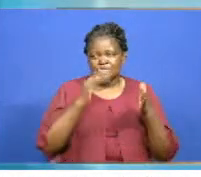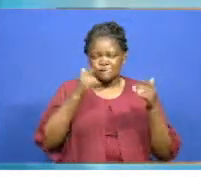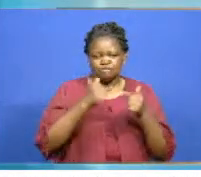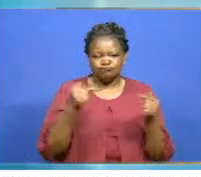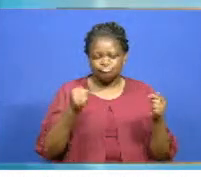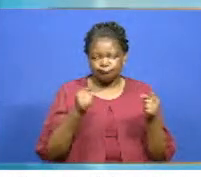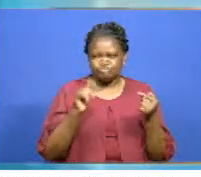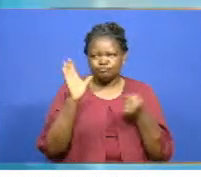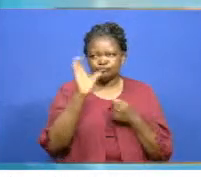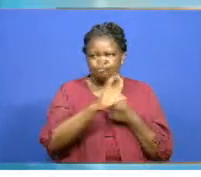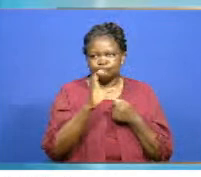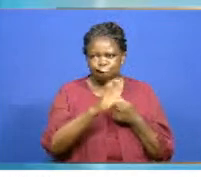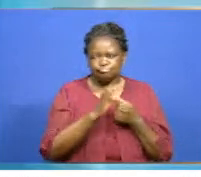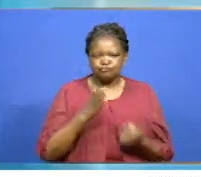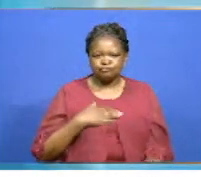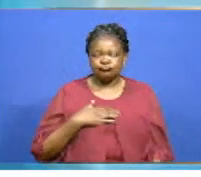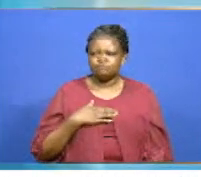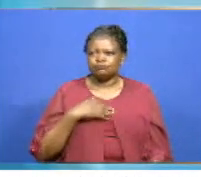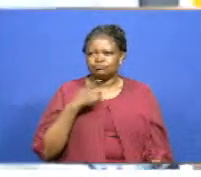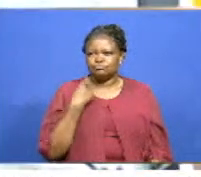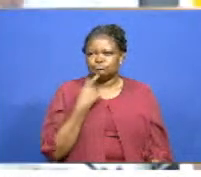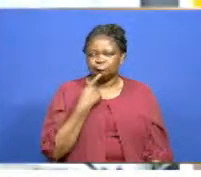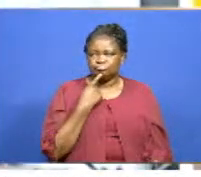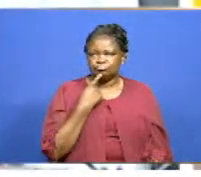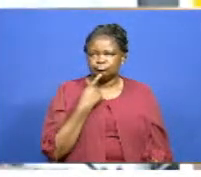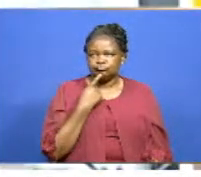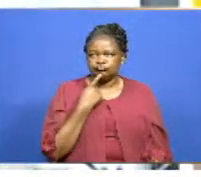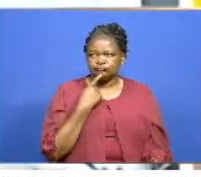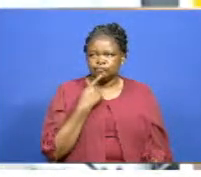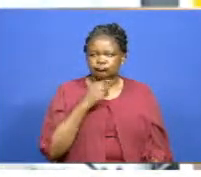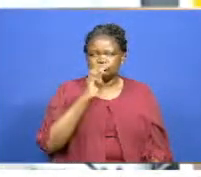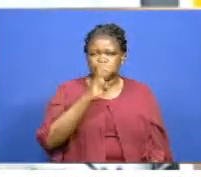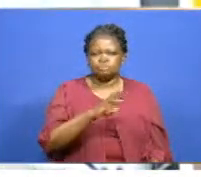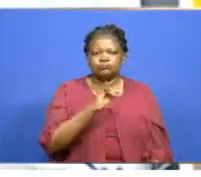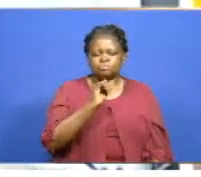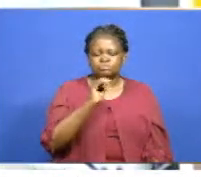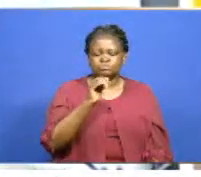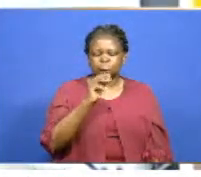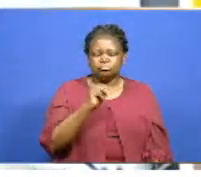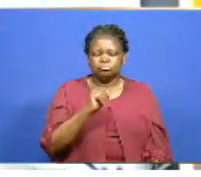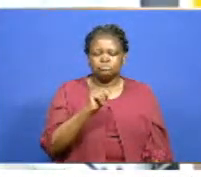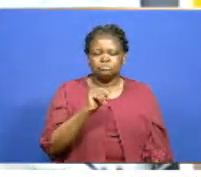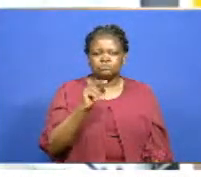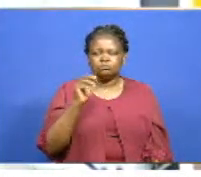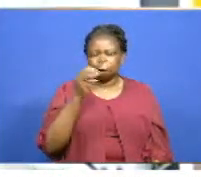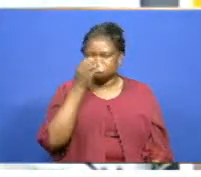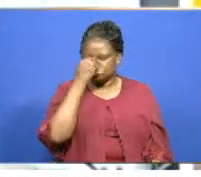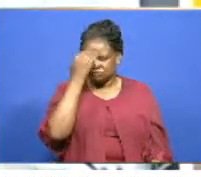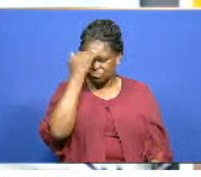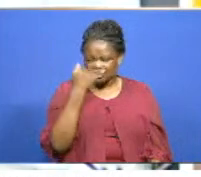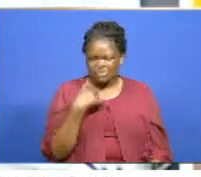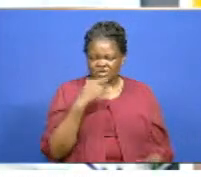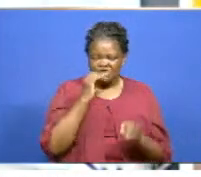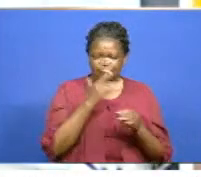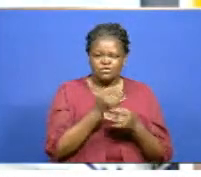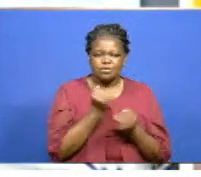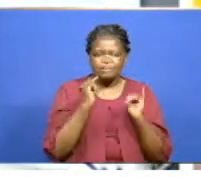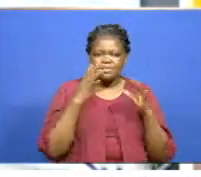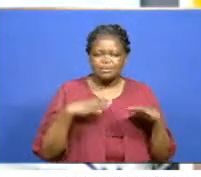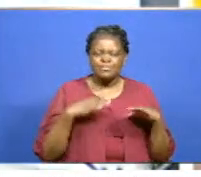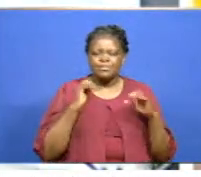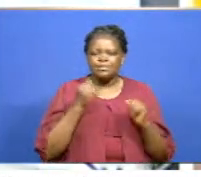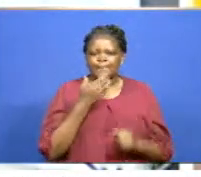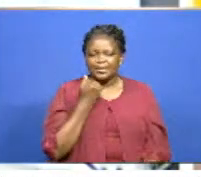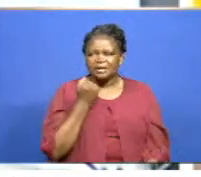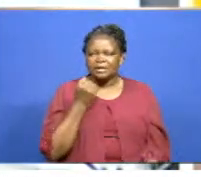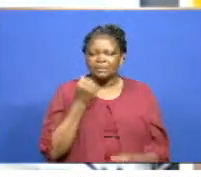our candidate is William Ruto. Because if it was an independent person, it would have been better. Or maybe